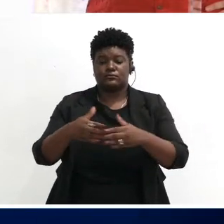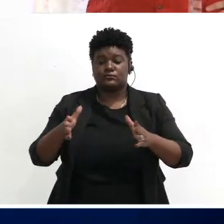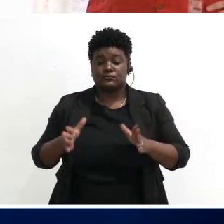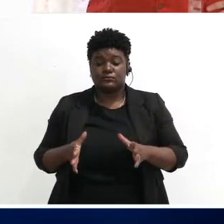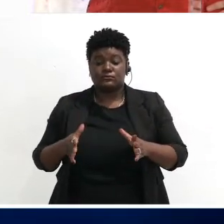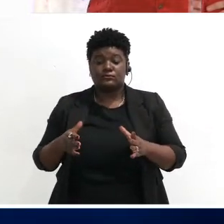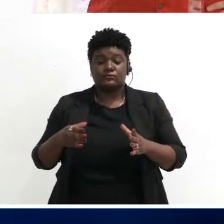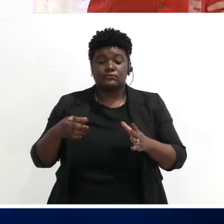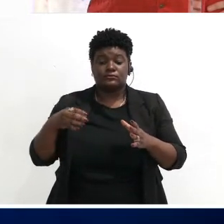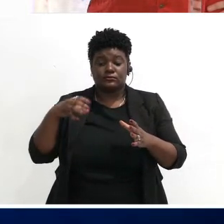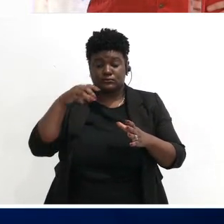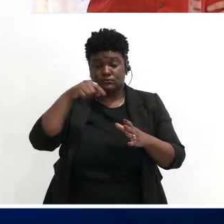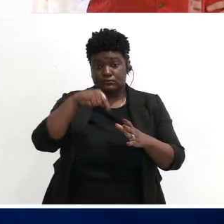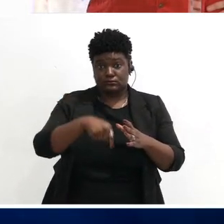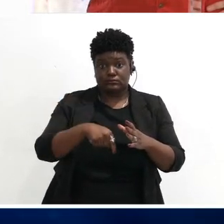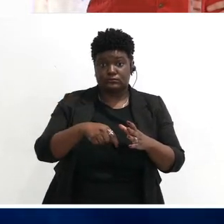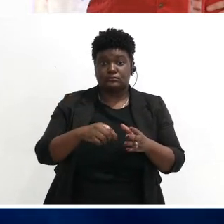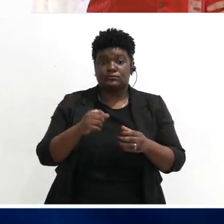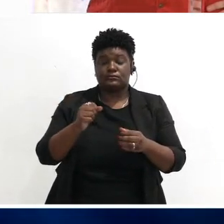techniques.